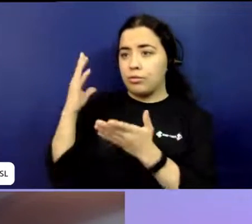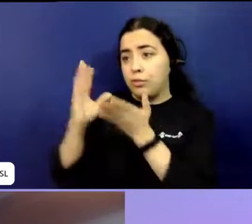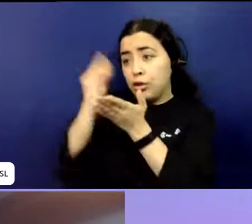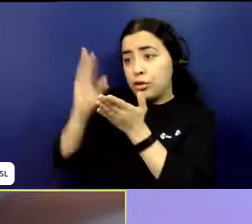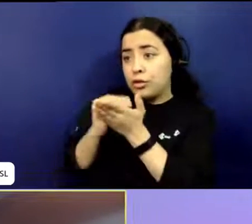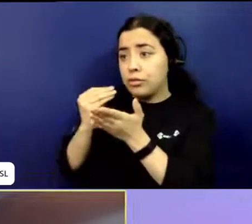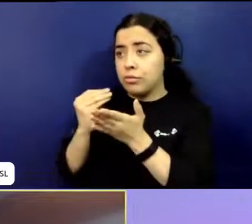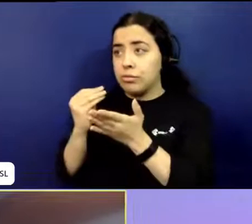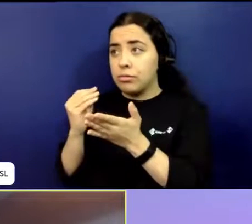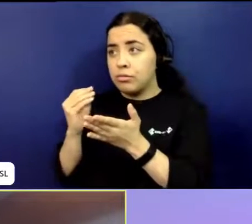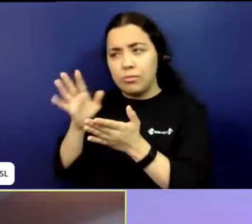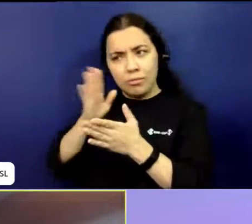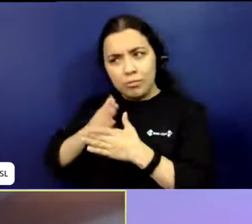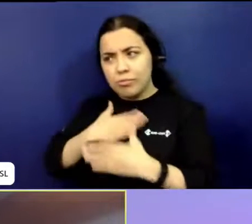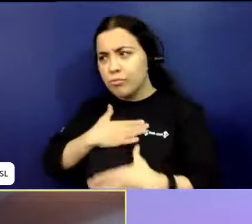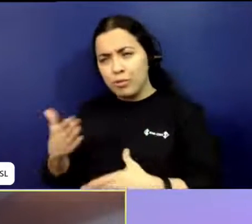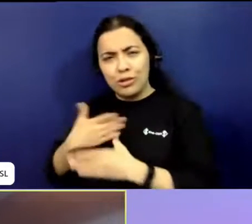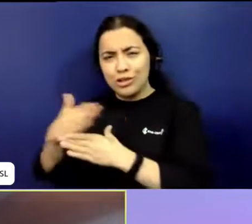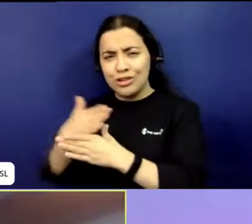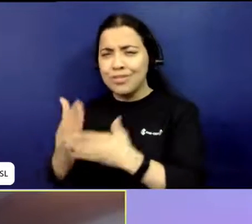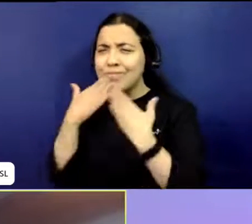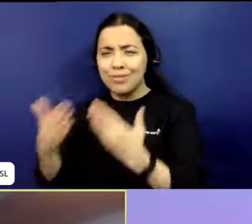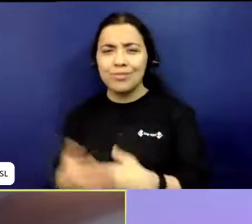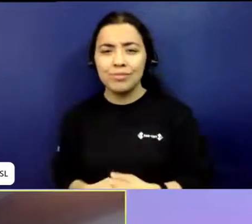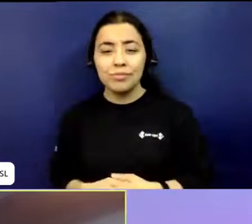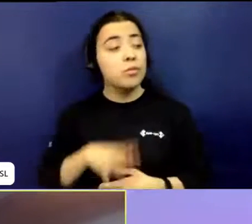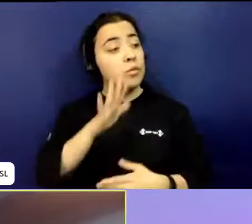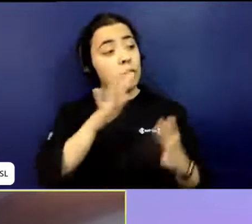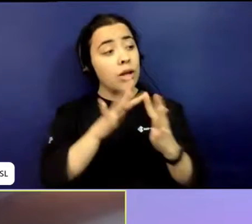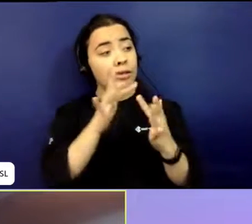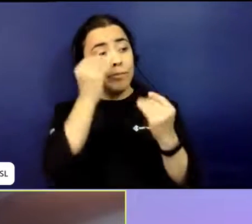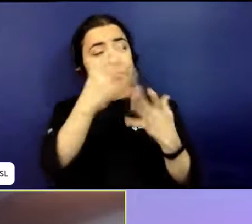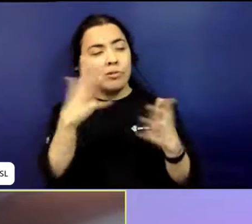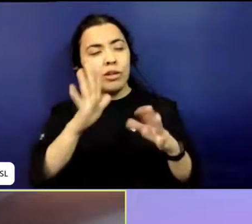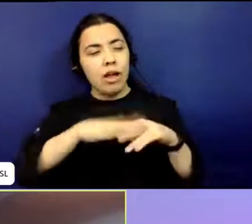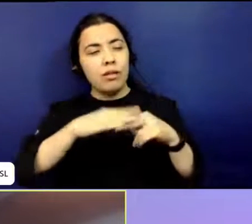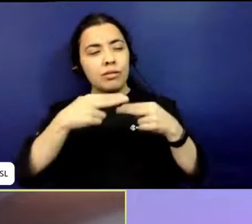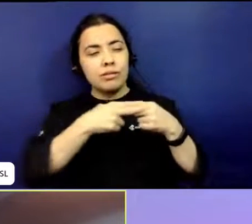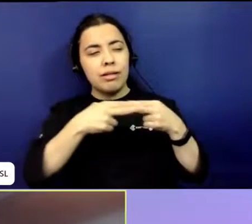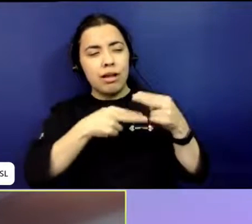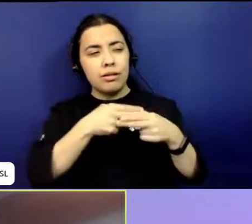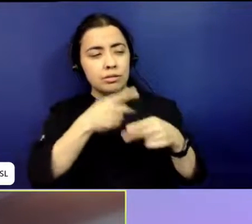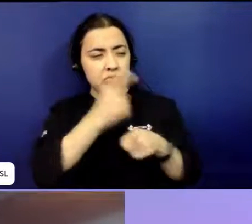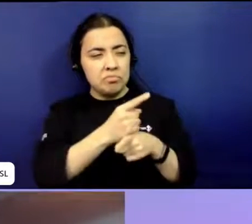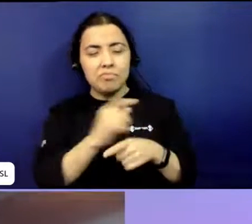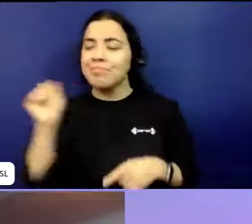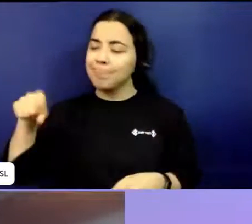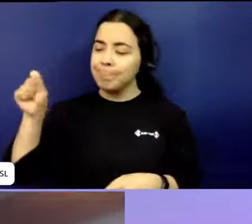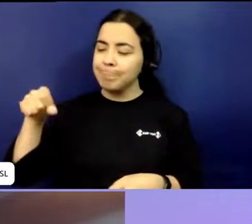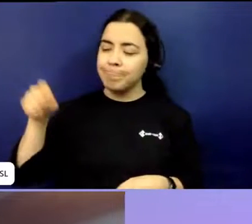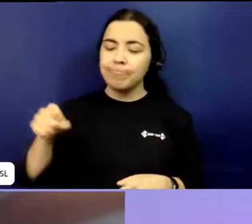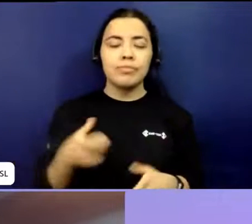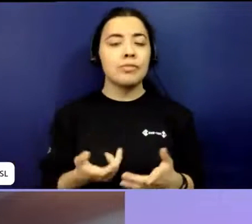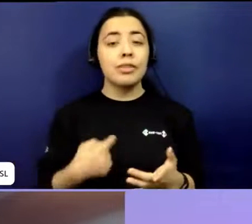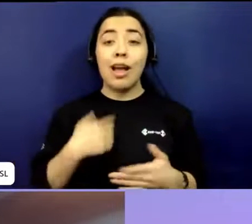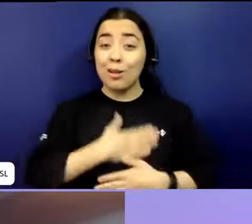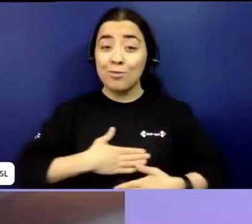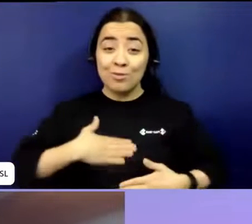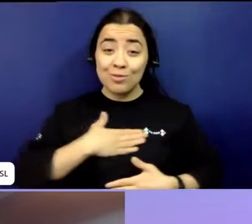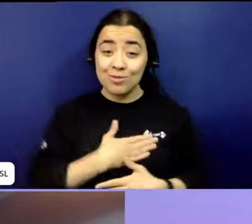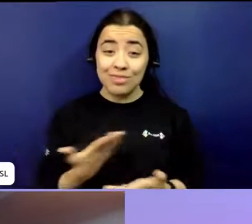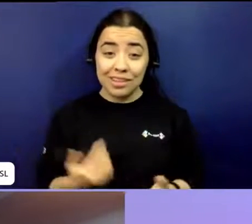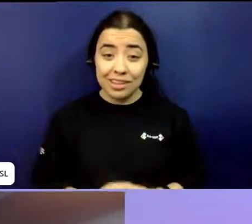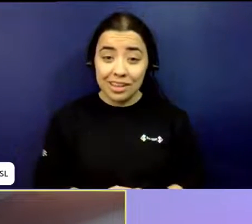that. All right, great. I believe your contact information is on the slides. Yes. I think you guys put that there. So I appreciate